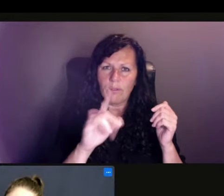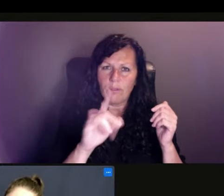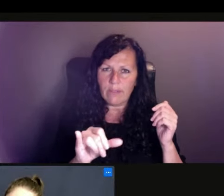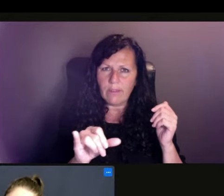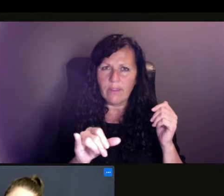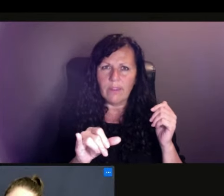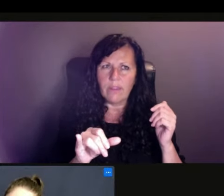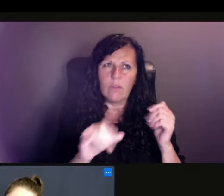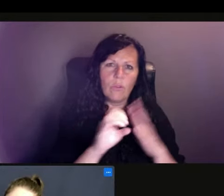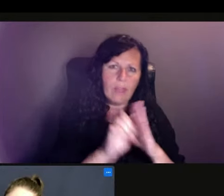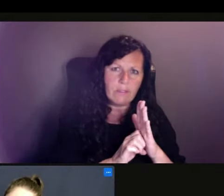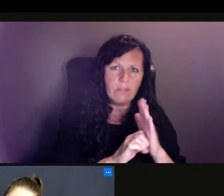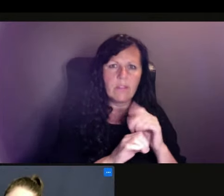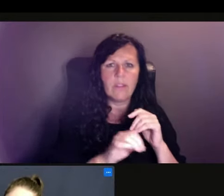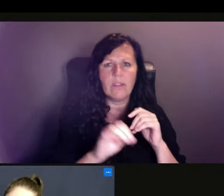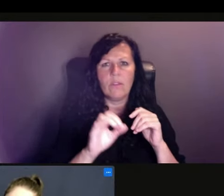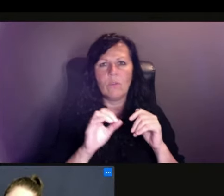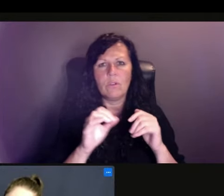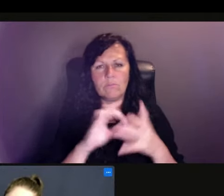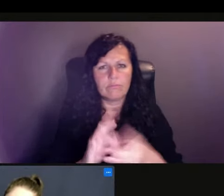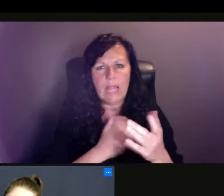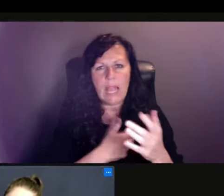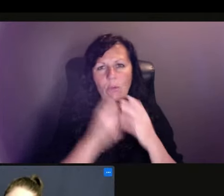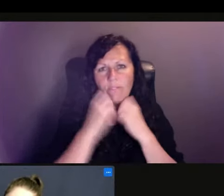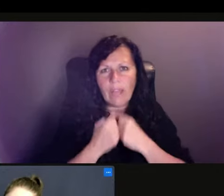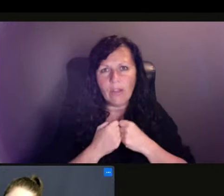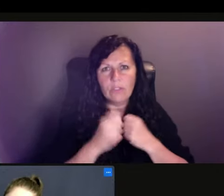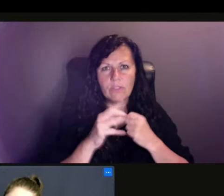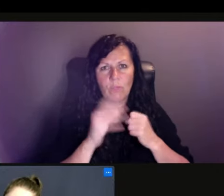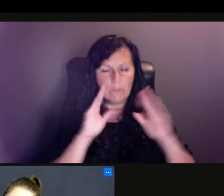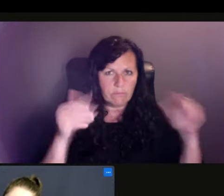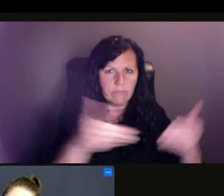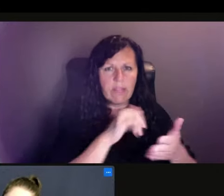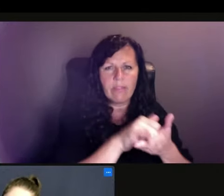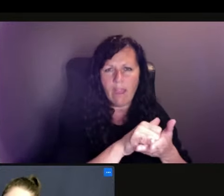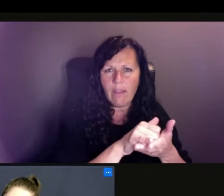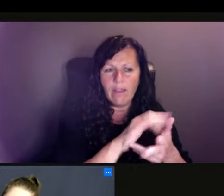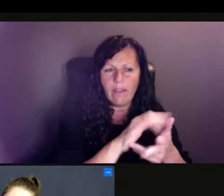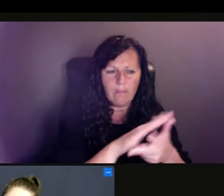or ethically or our values moving forward,